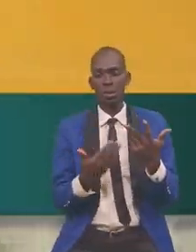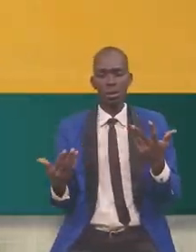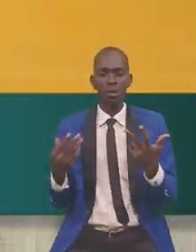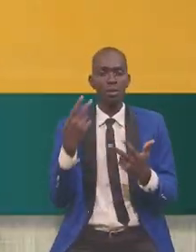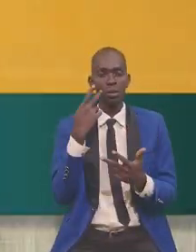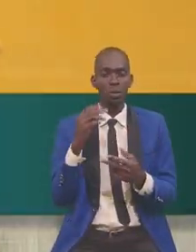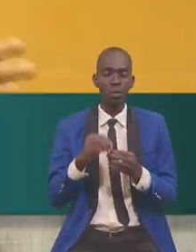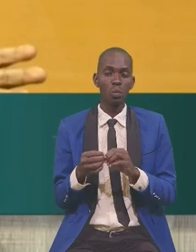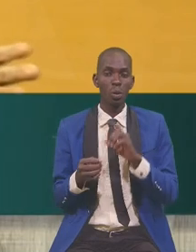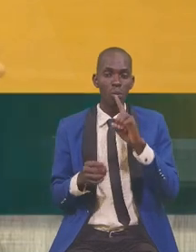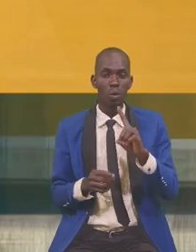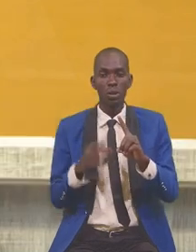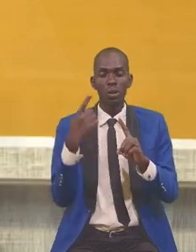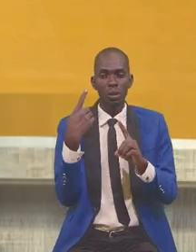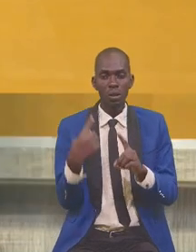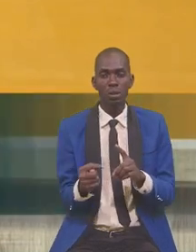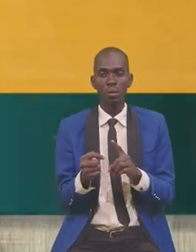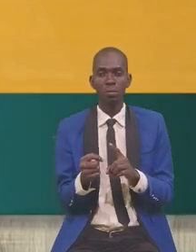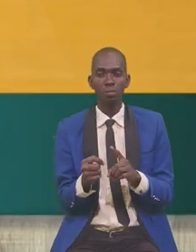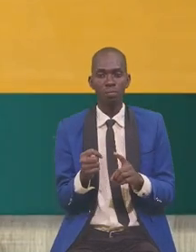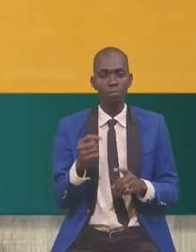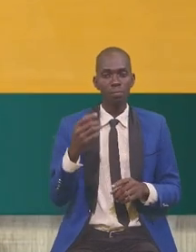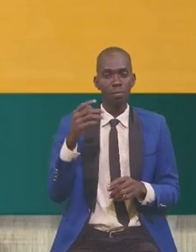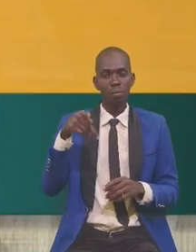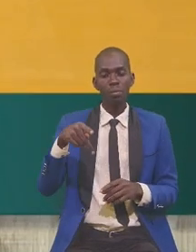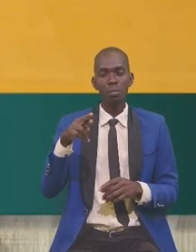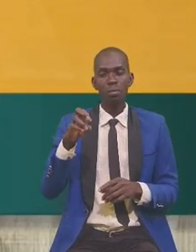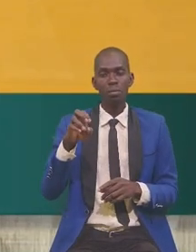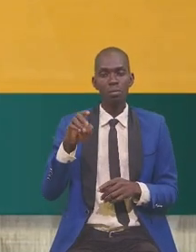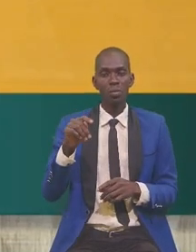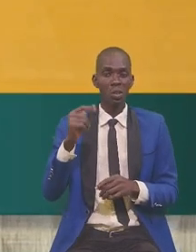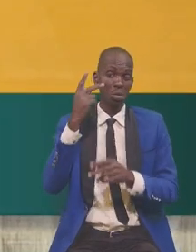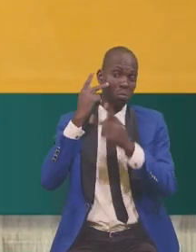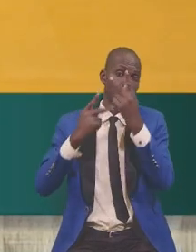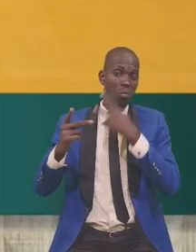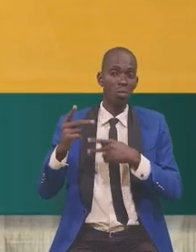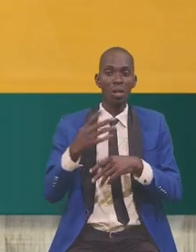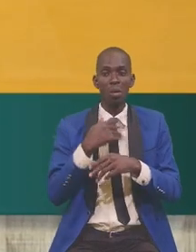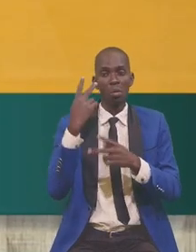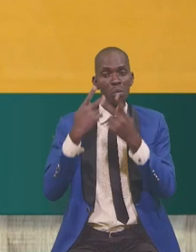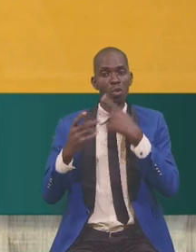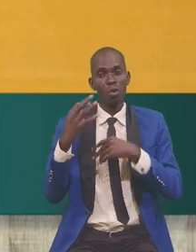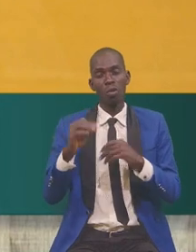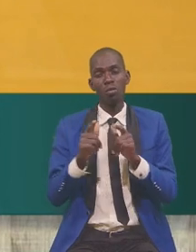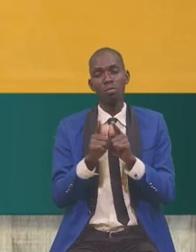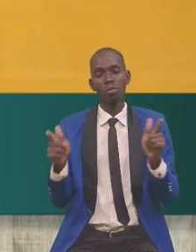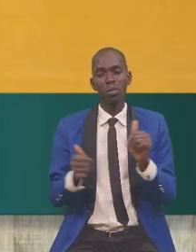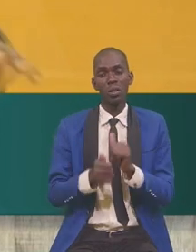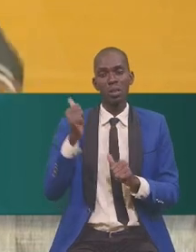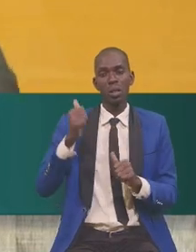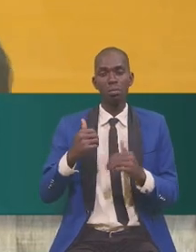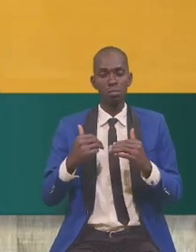one, the prediction and prophecy of greater expansion till the end.